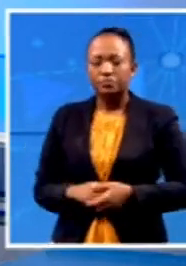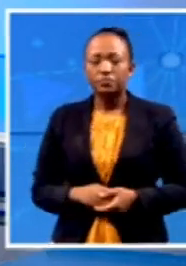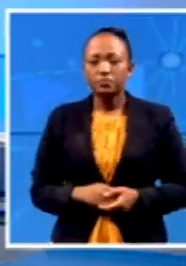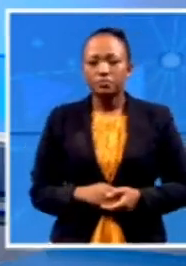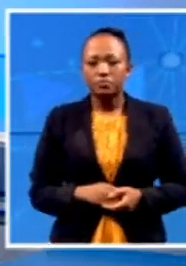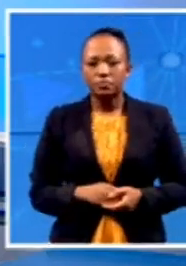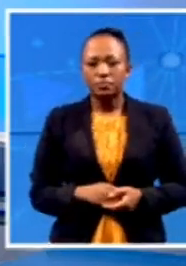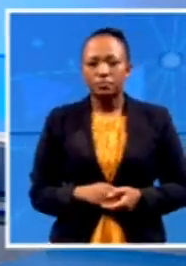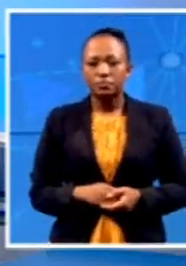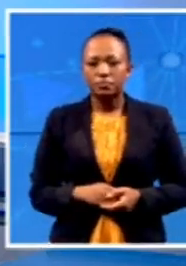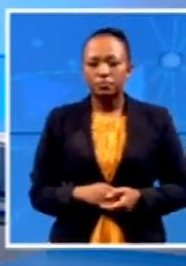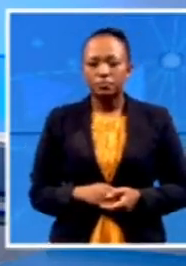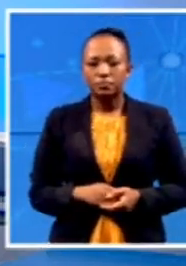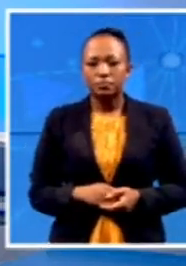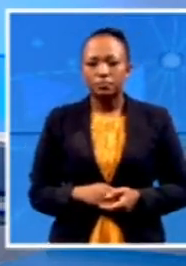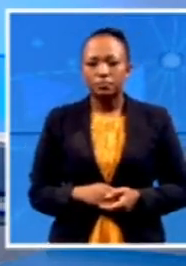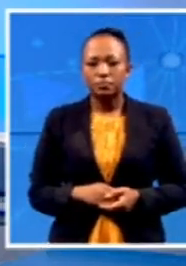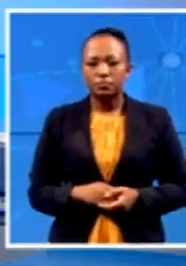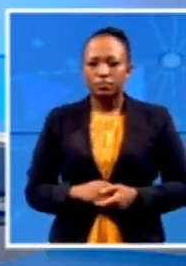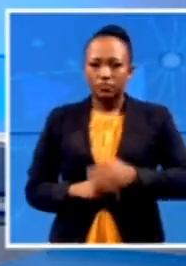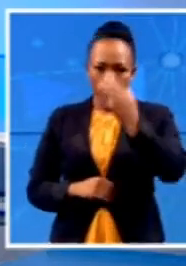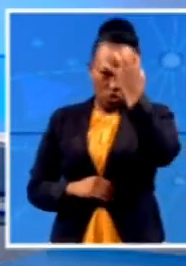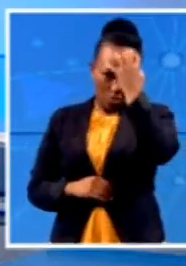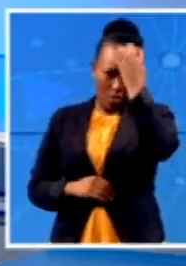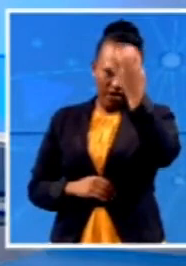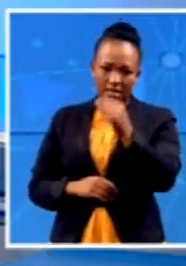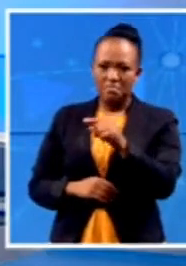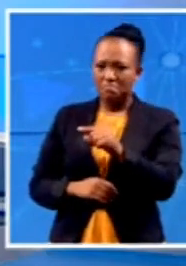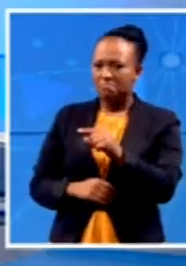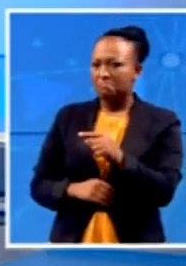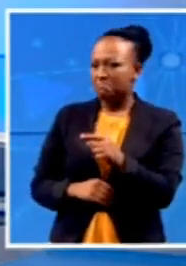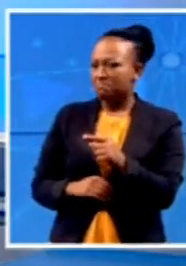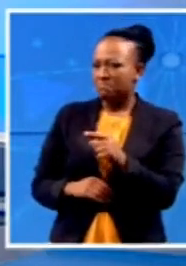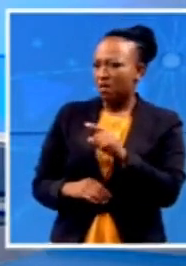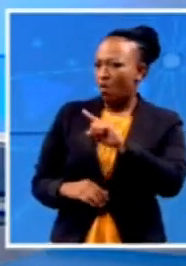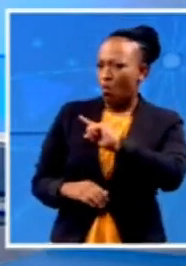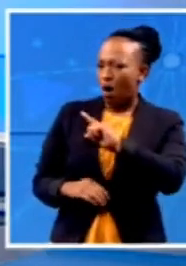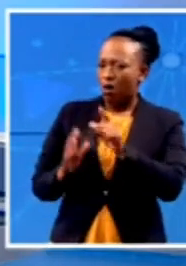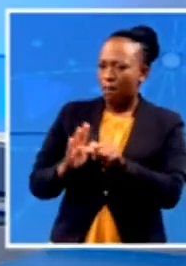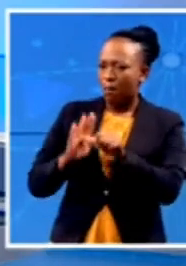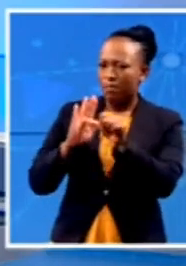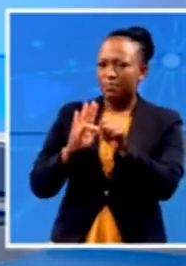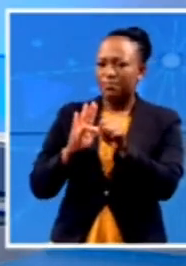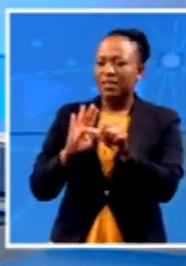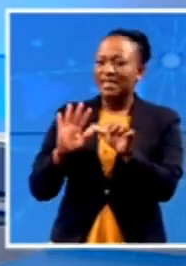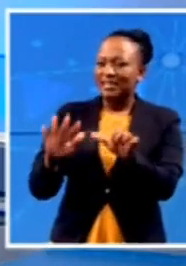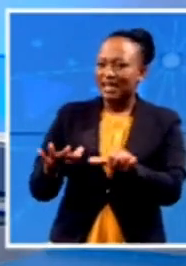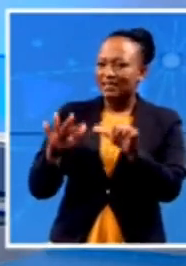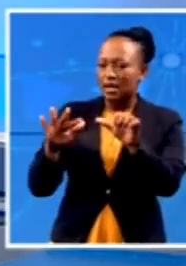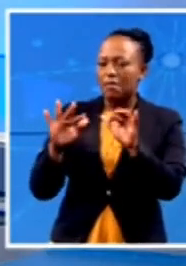Now, Professor, first of all, why was it important to honor the former 16 high treason trialists on Human Rights Month?